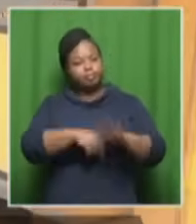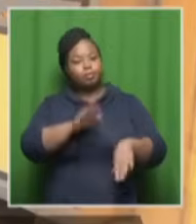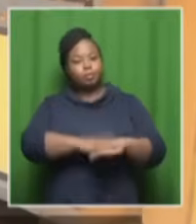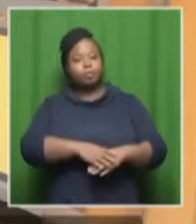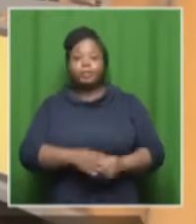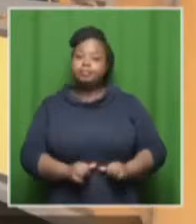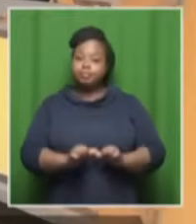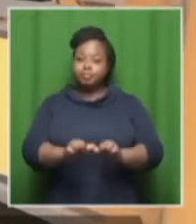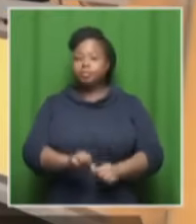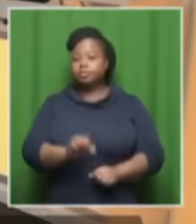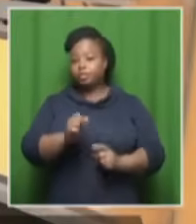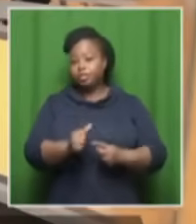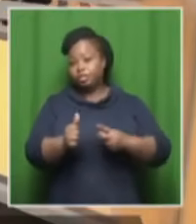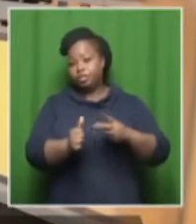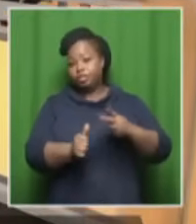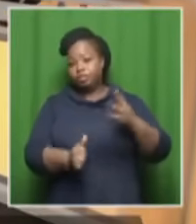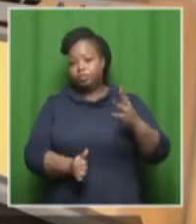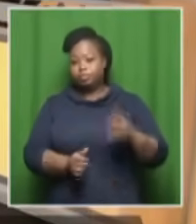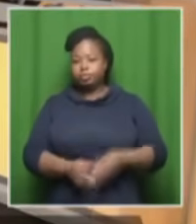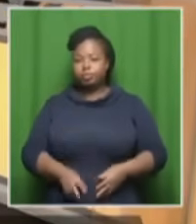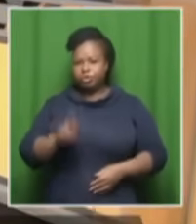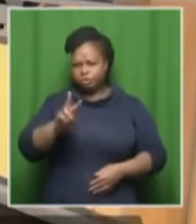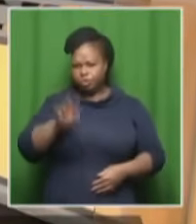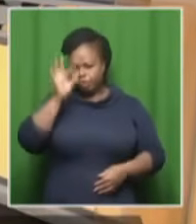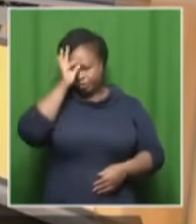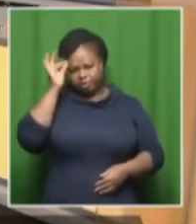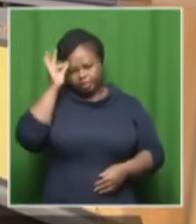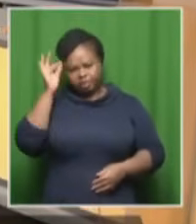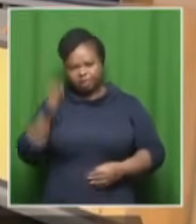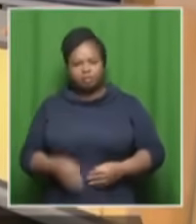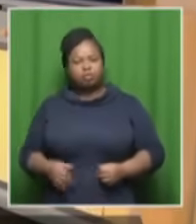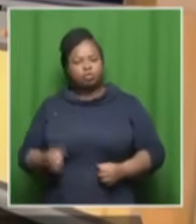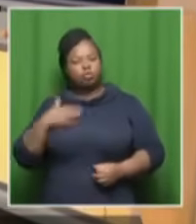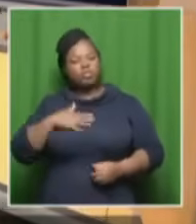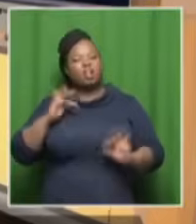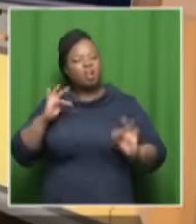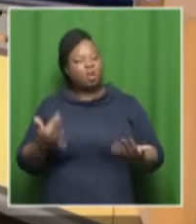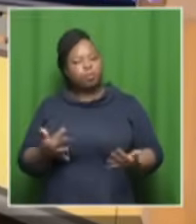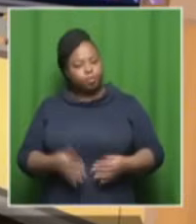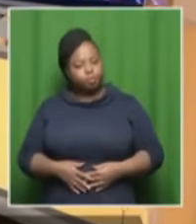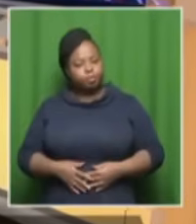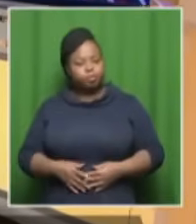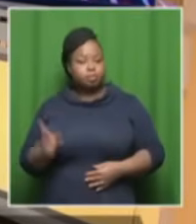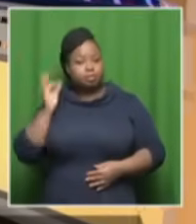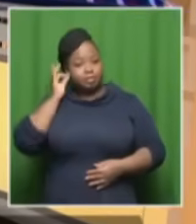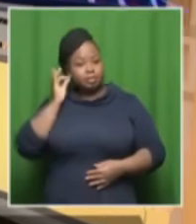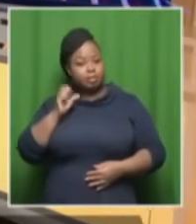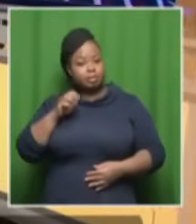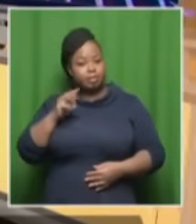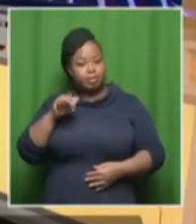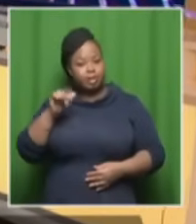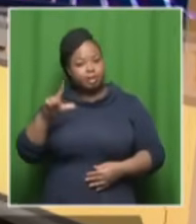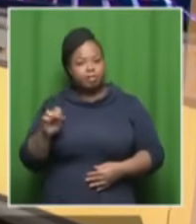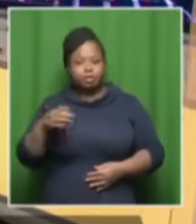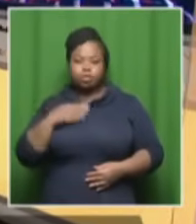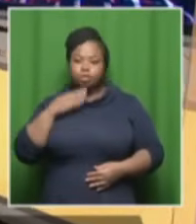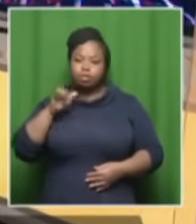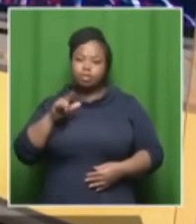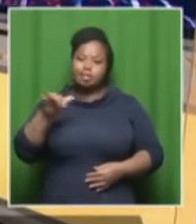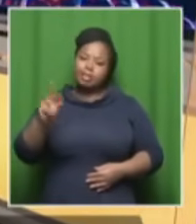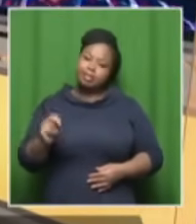I'm going to continue to go through each one of you, just giving you 2 minutes to tell us how you feel, just as we heard from Simamkele. Next up is